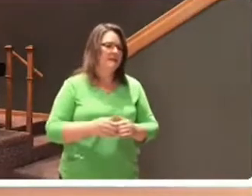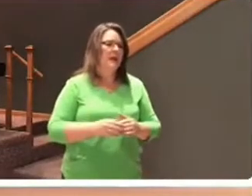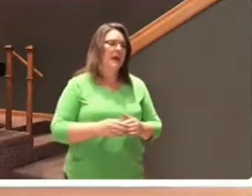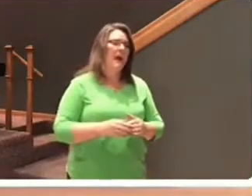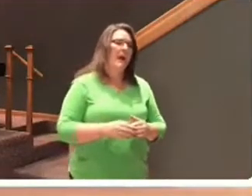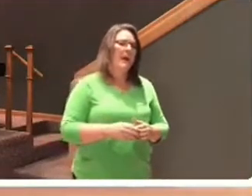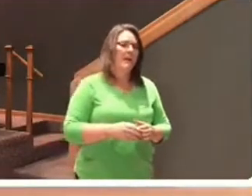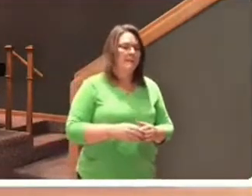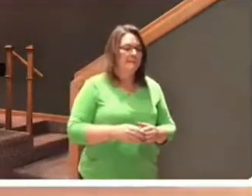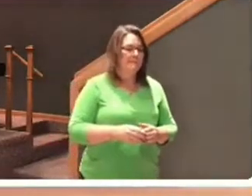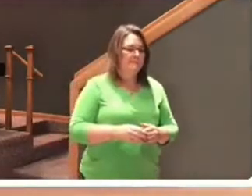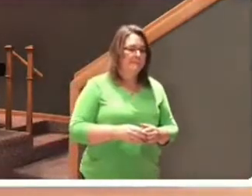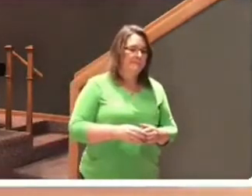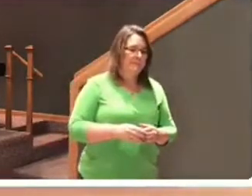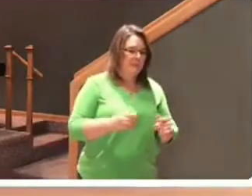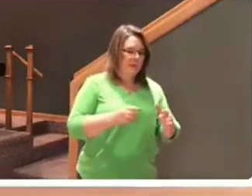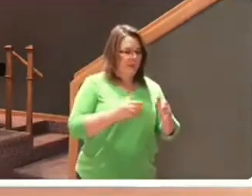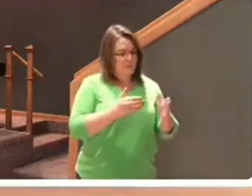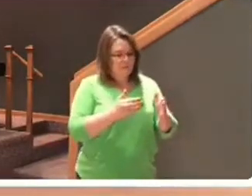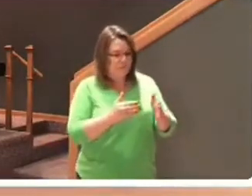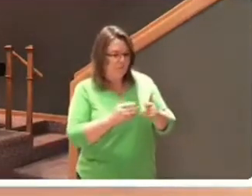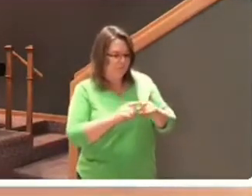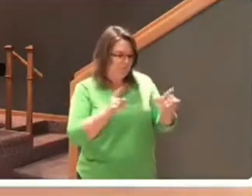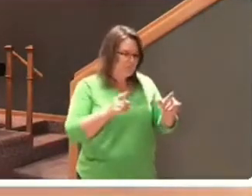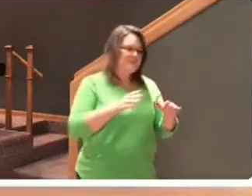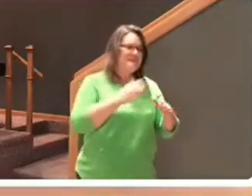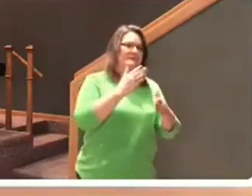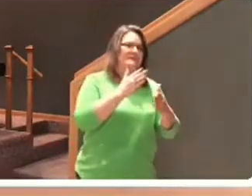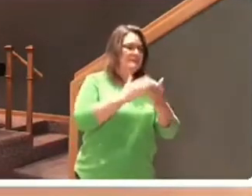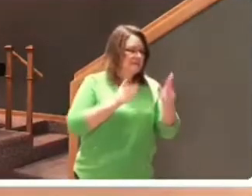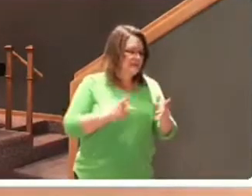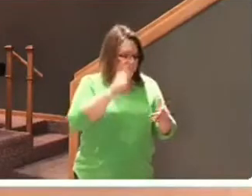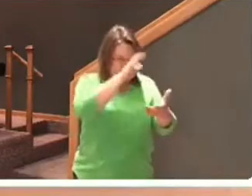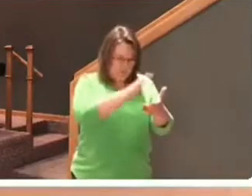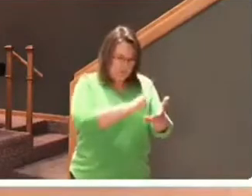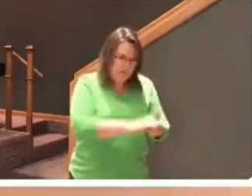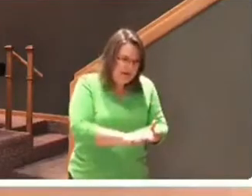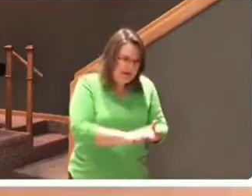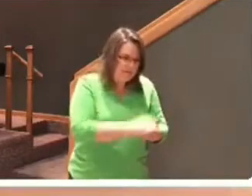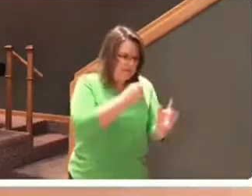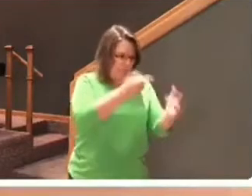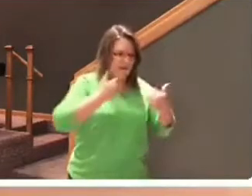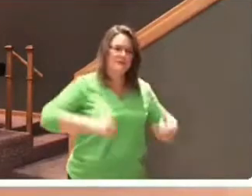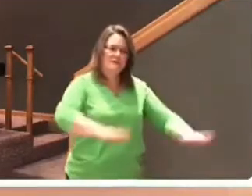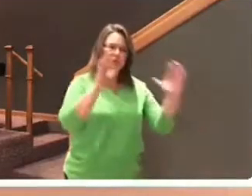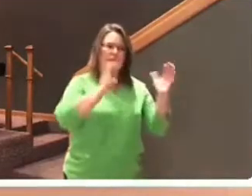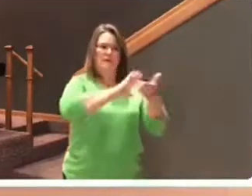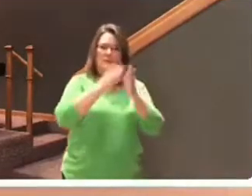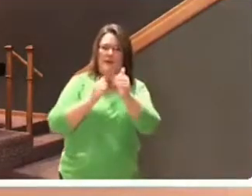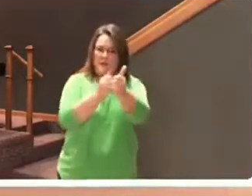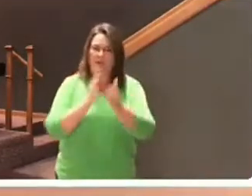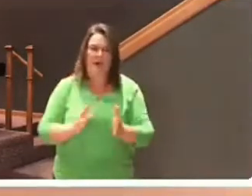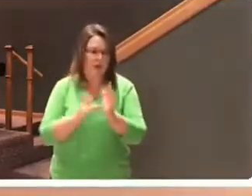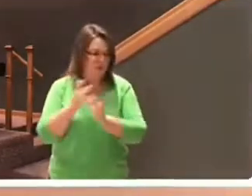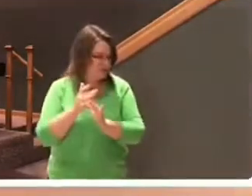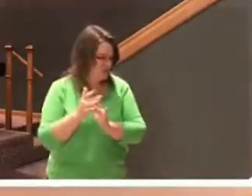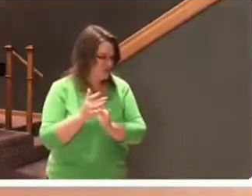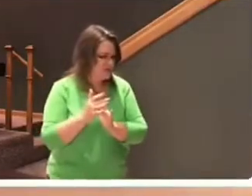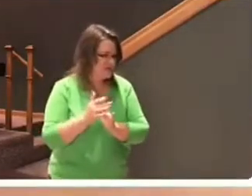versus somebody who has taken that belief to the point of surrender to become a follower of